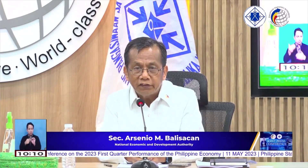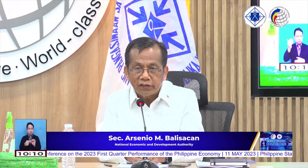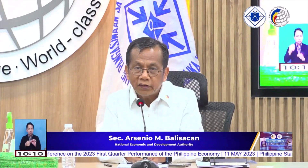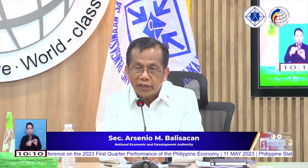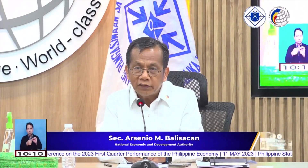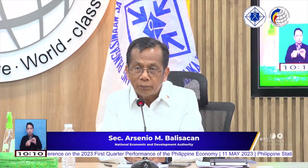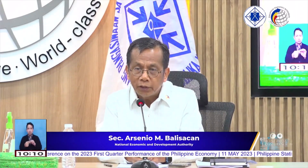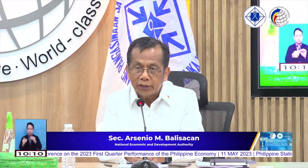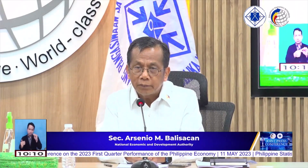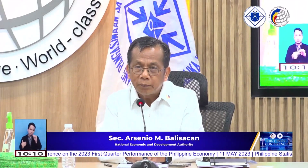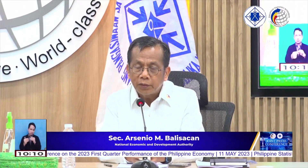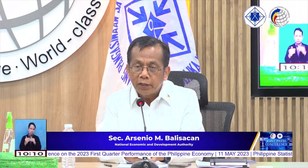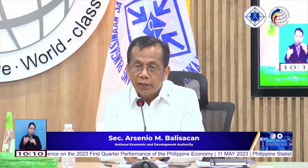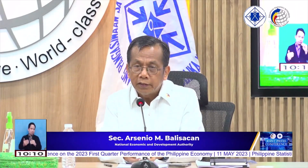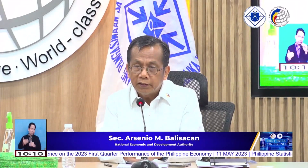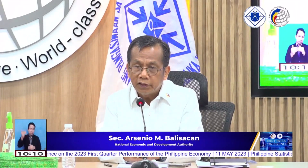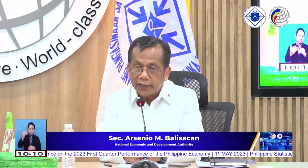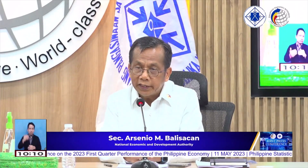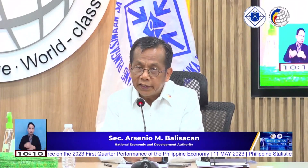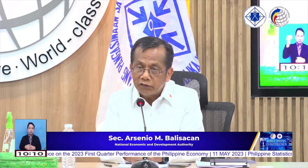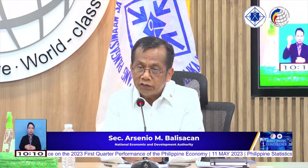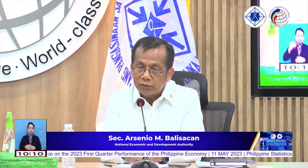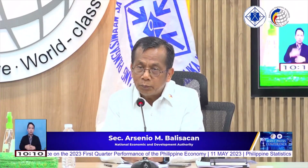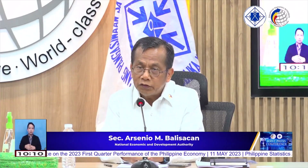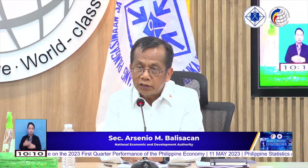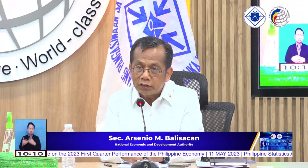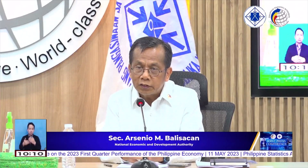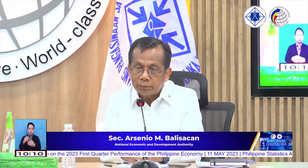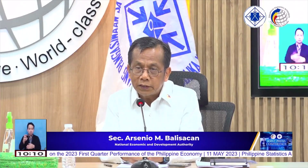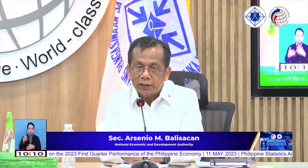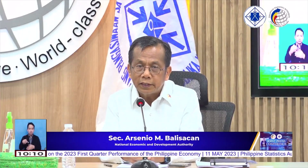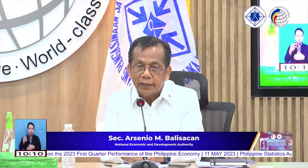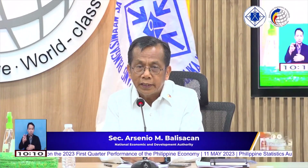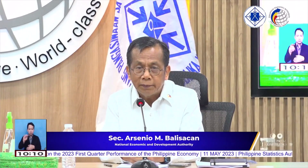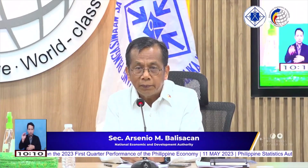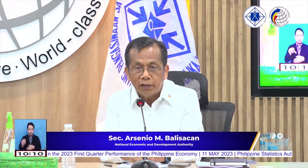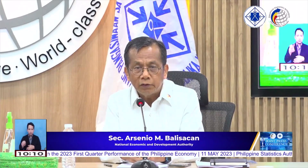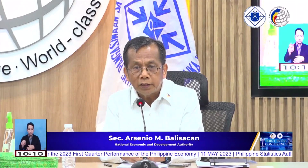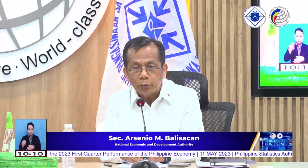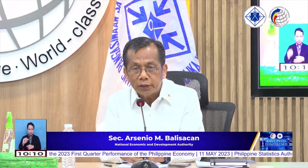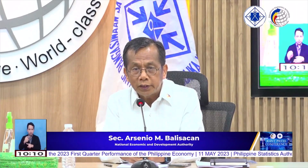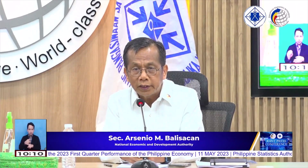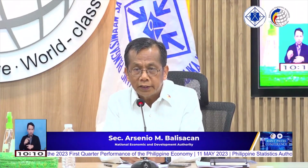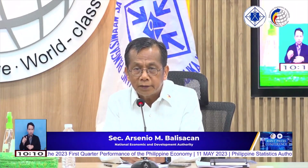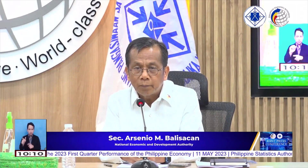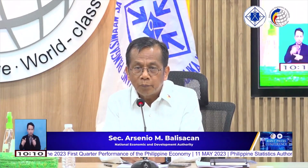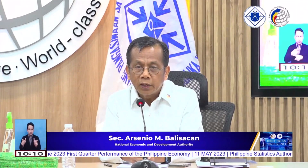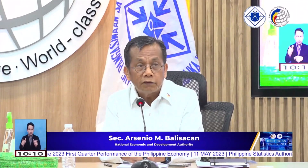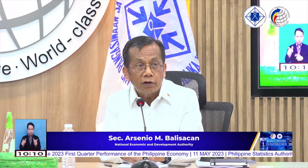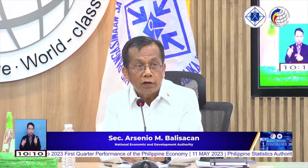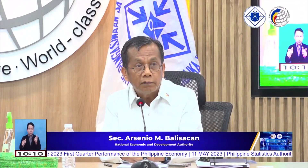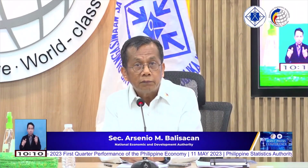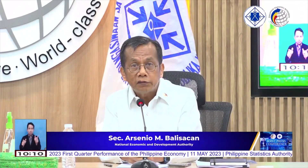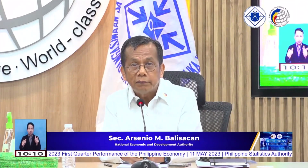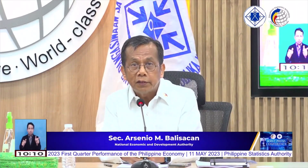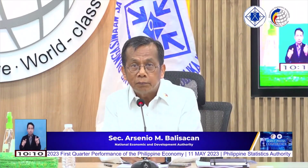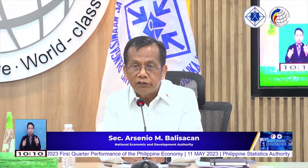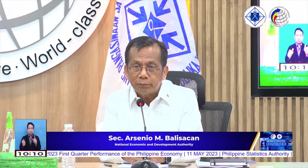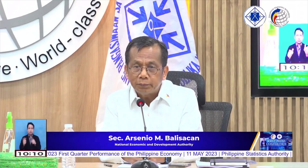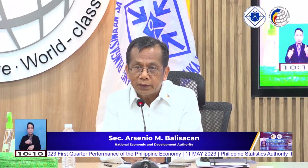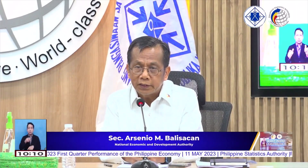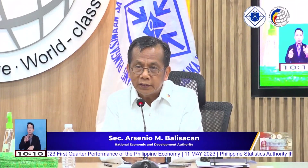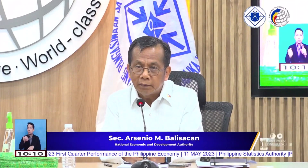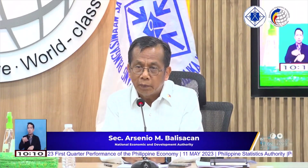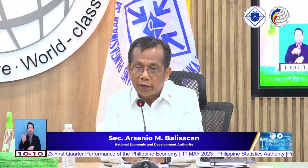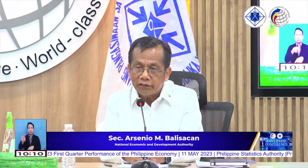its highest point, decelerating to 6.6% in April 2023, from 7.6%